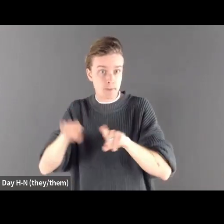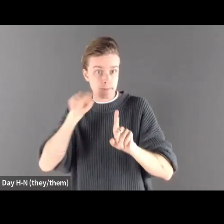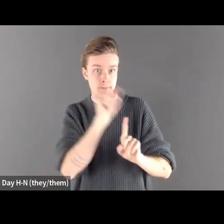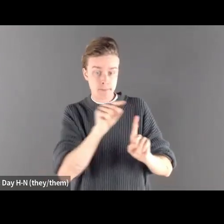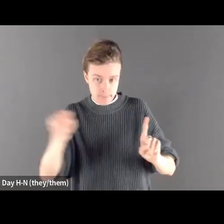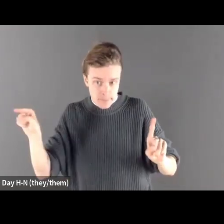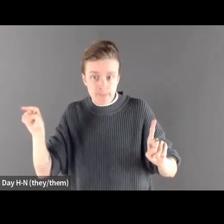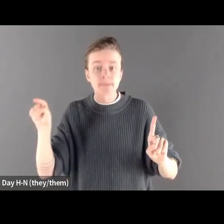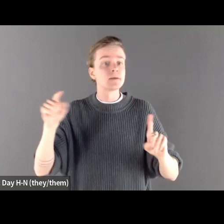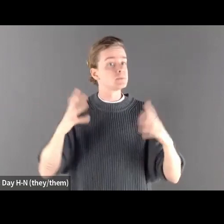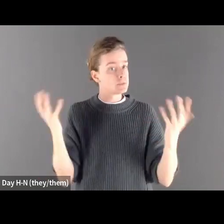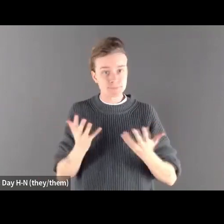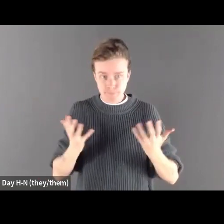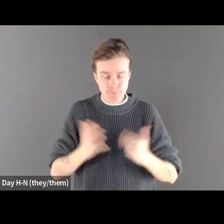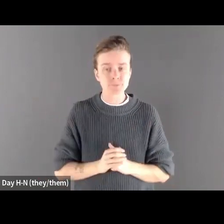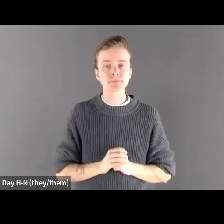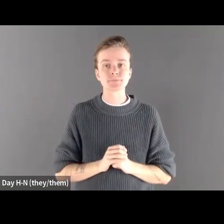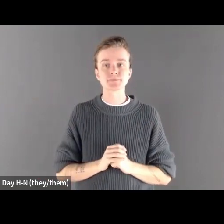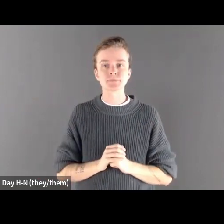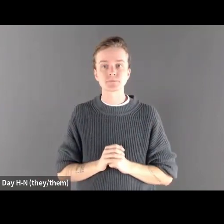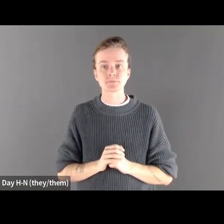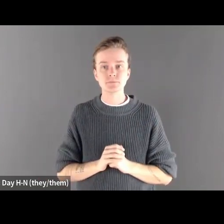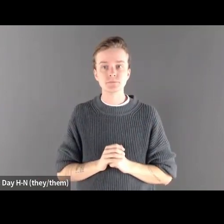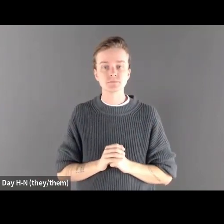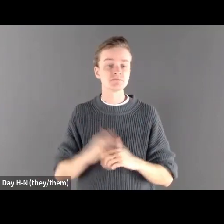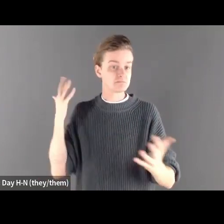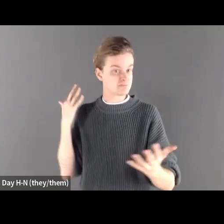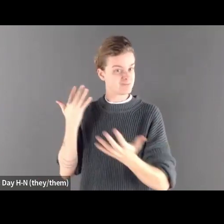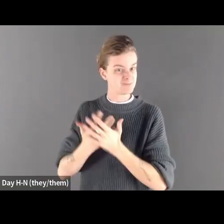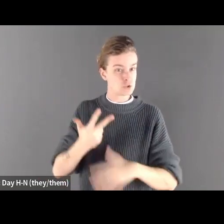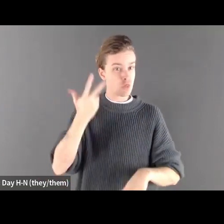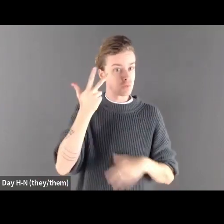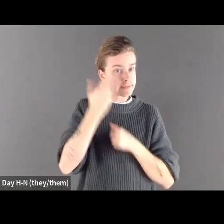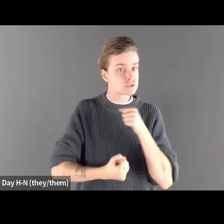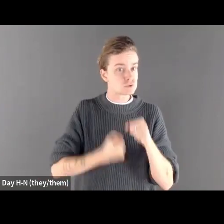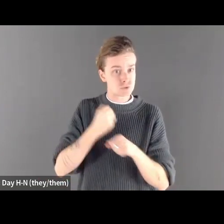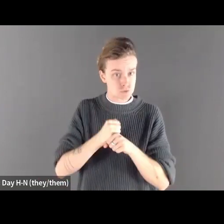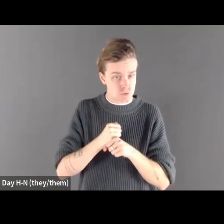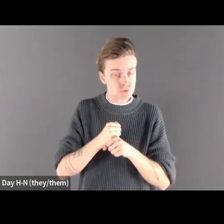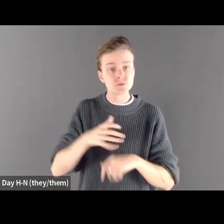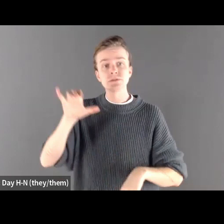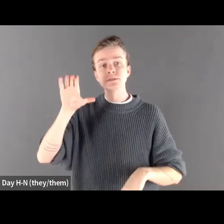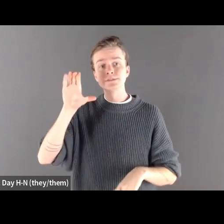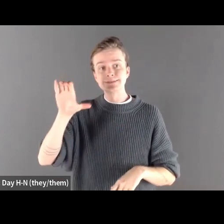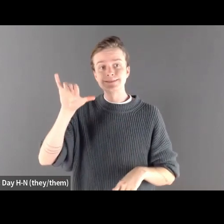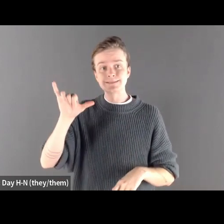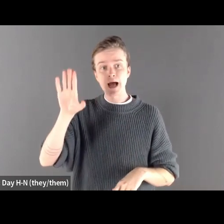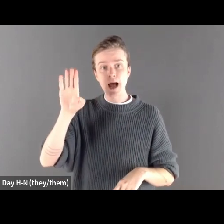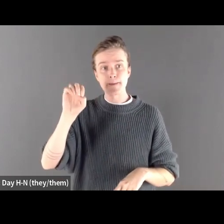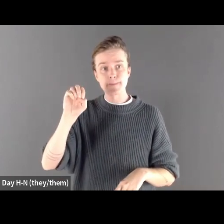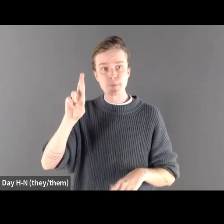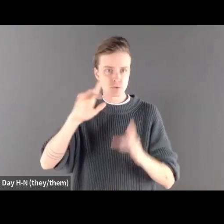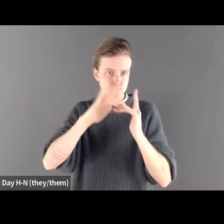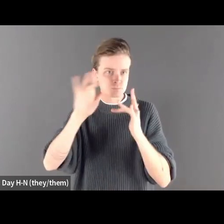Institute is that I would say that in the last 3 years, cyber criminals and state actors have